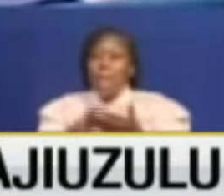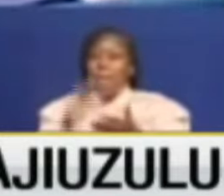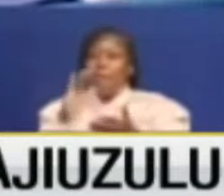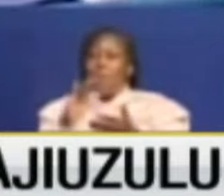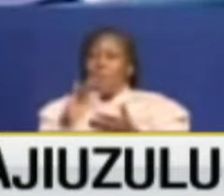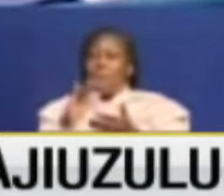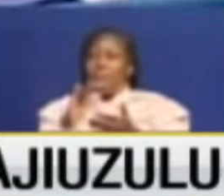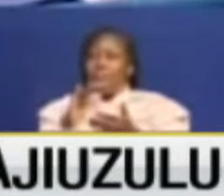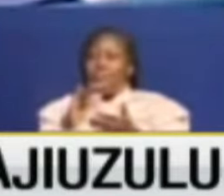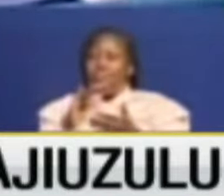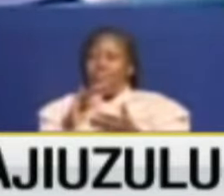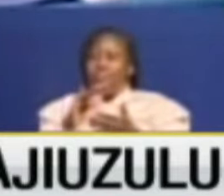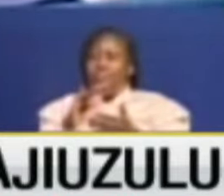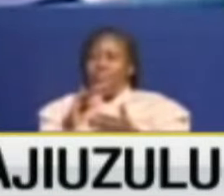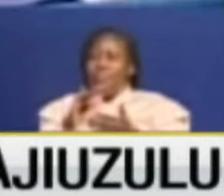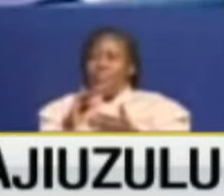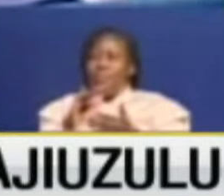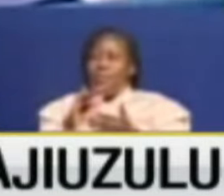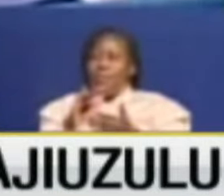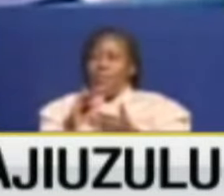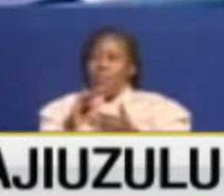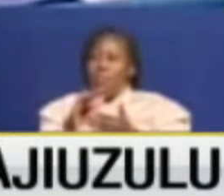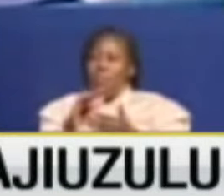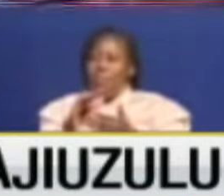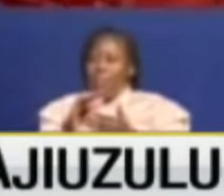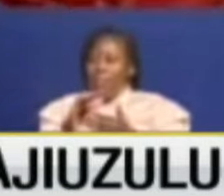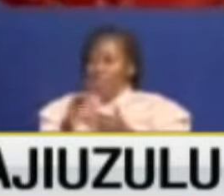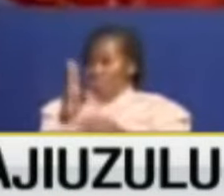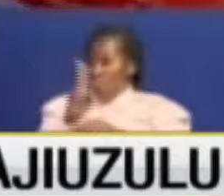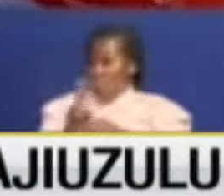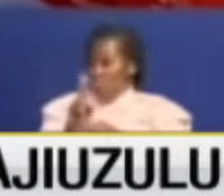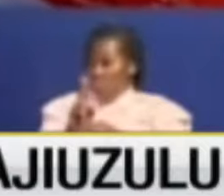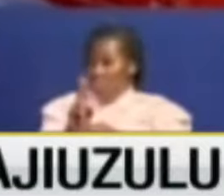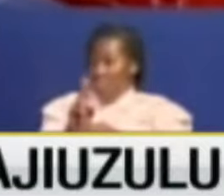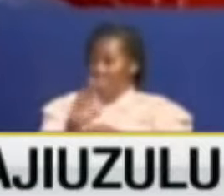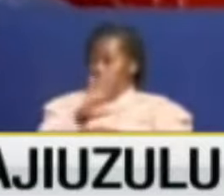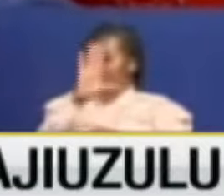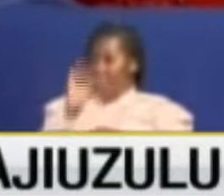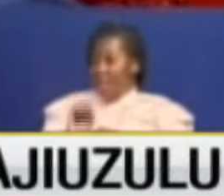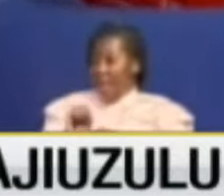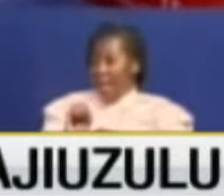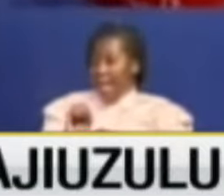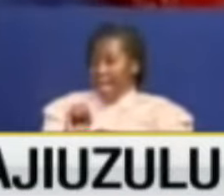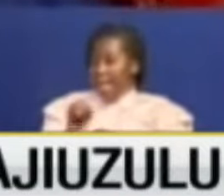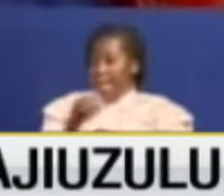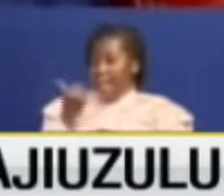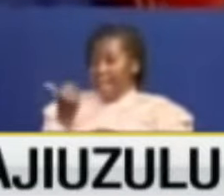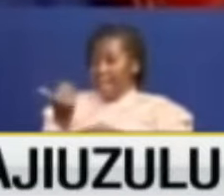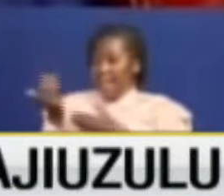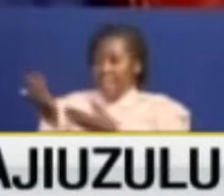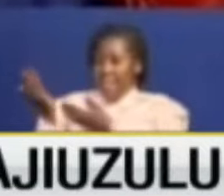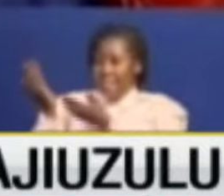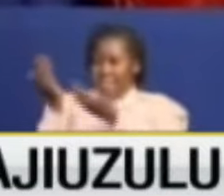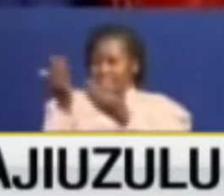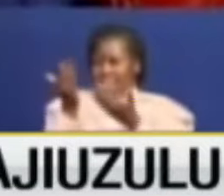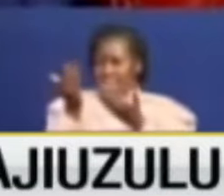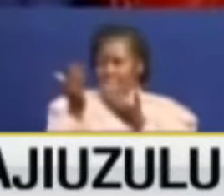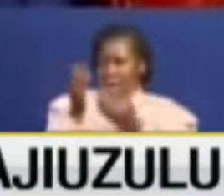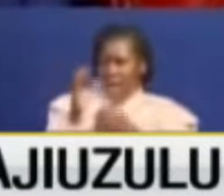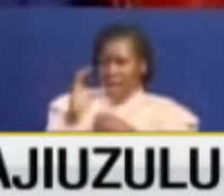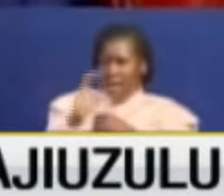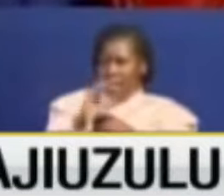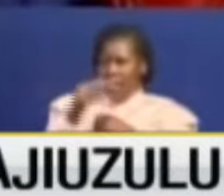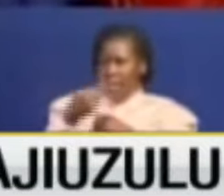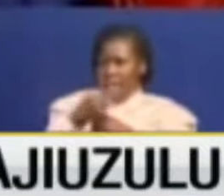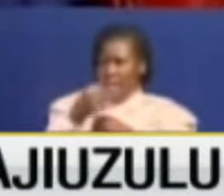take refuge in the voice of one of Africa's perhaps best literary experts, Chinua Achebe, whose